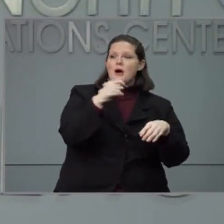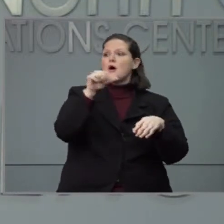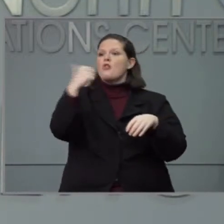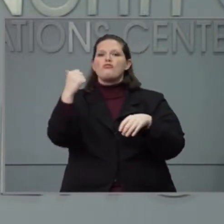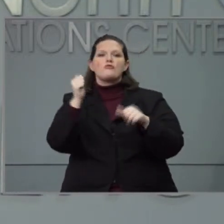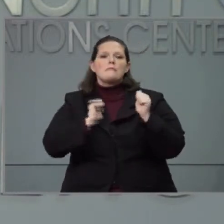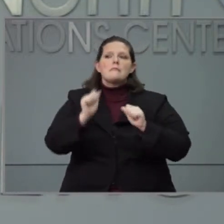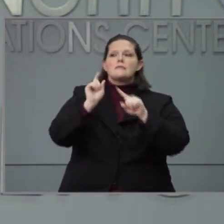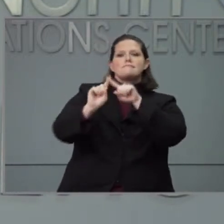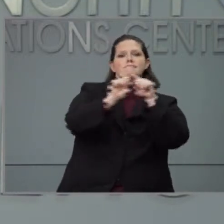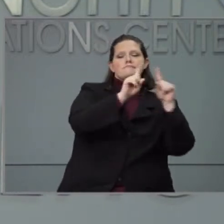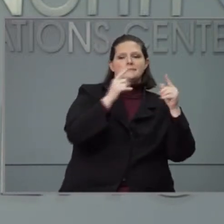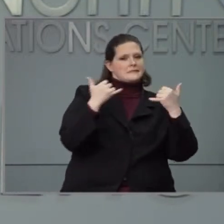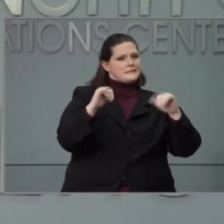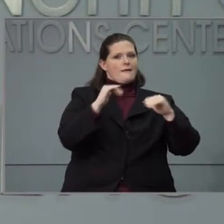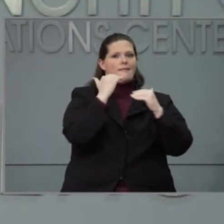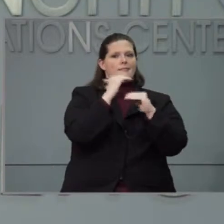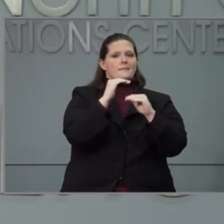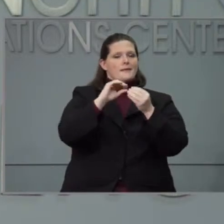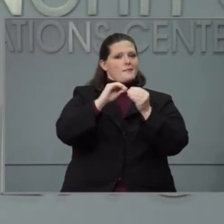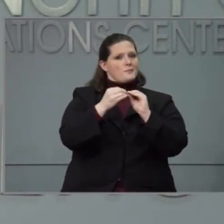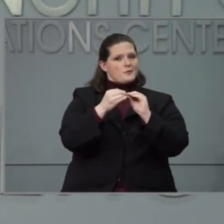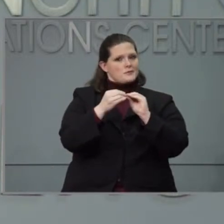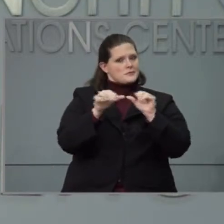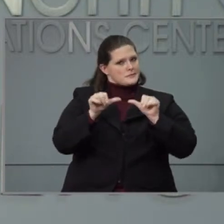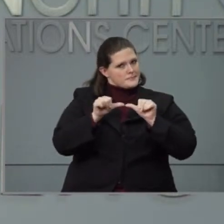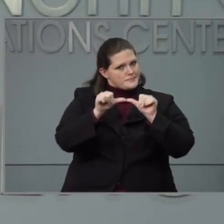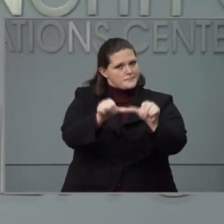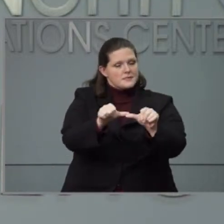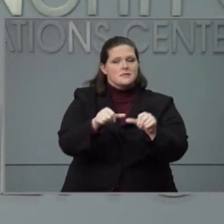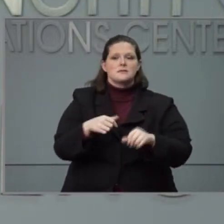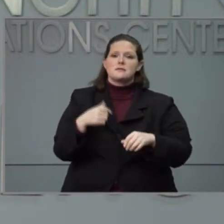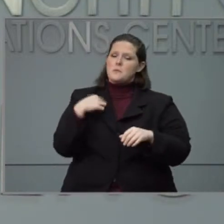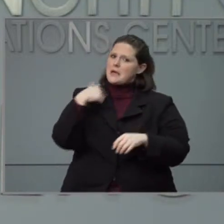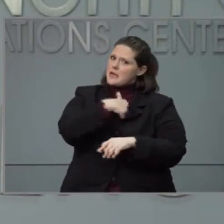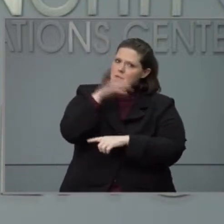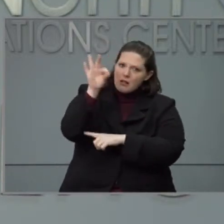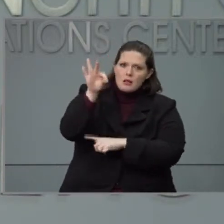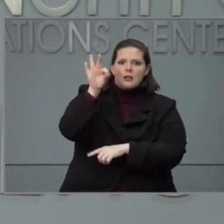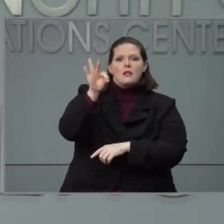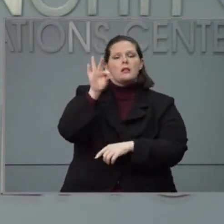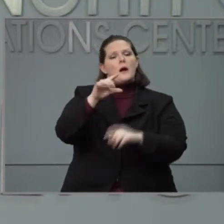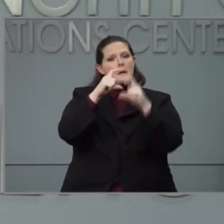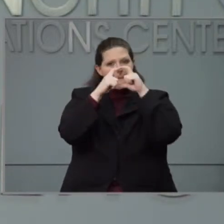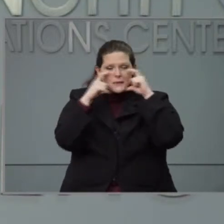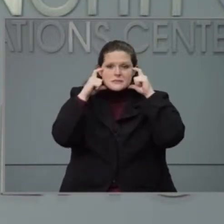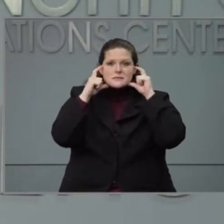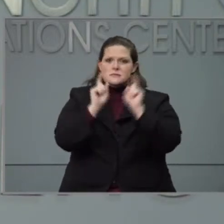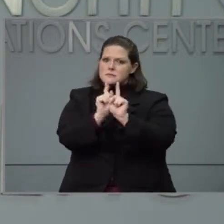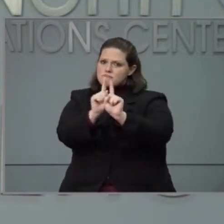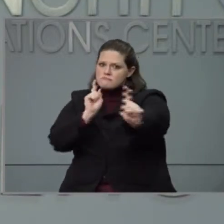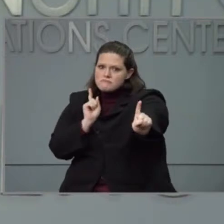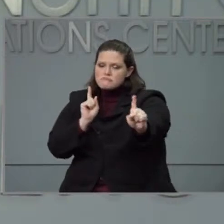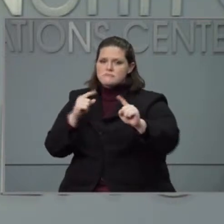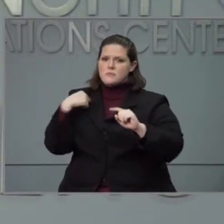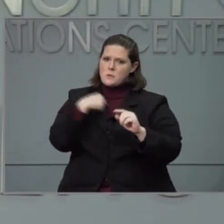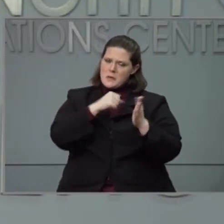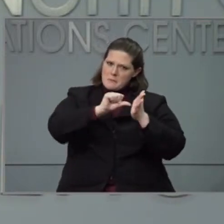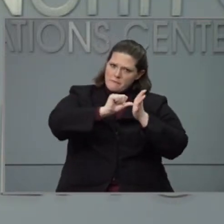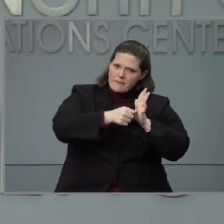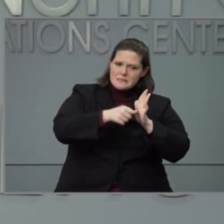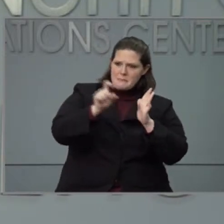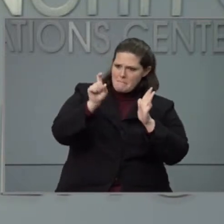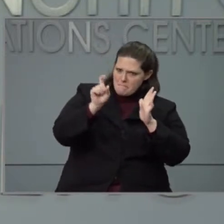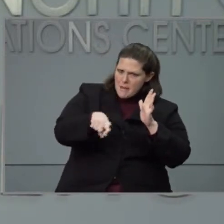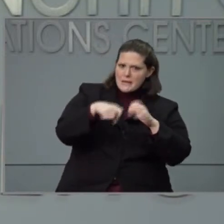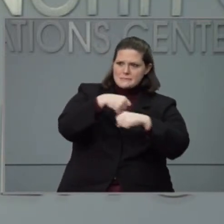other businesses. We continue to tell people to wear masks and stay distant, and stress enforcement of those critical